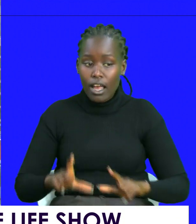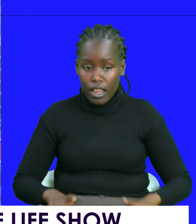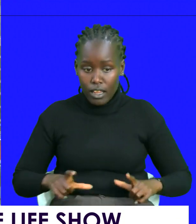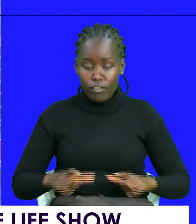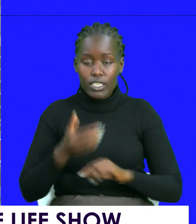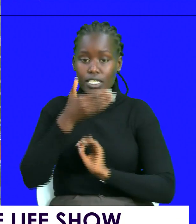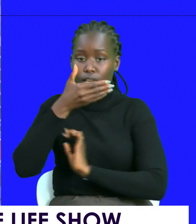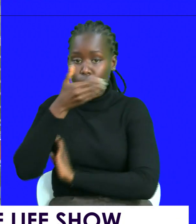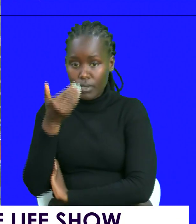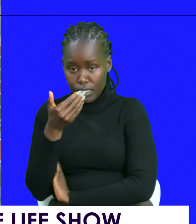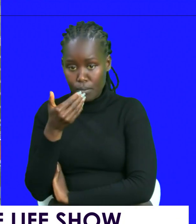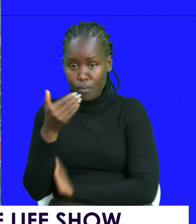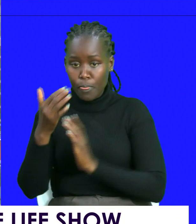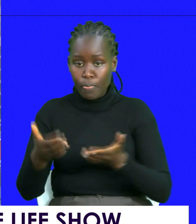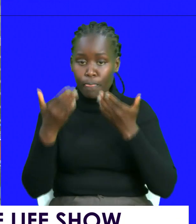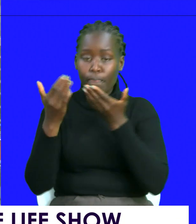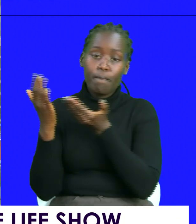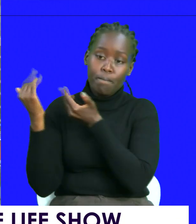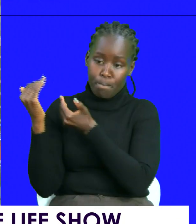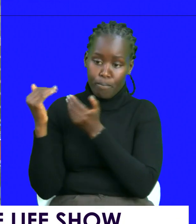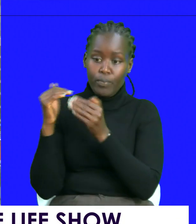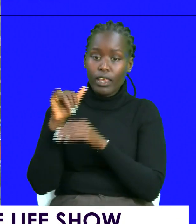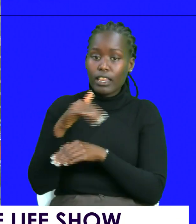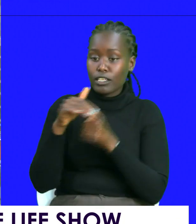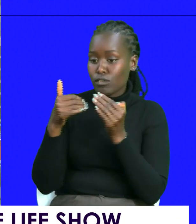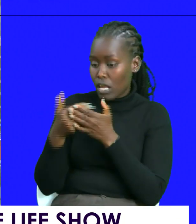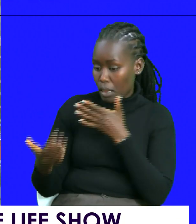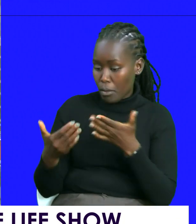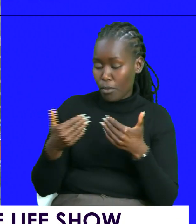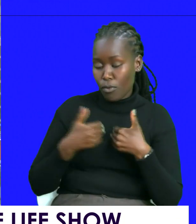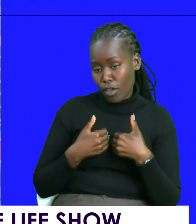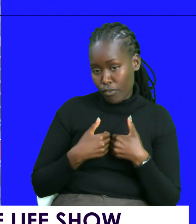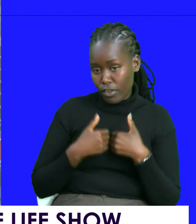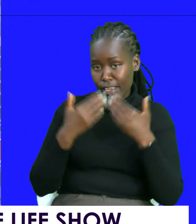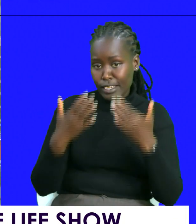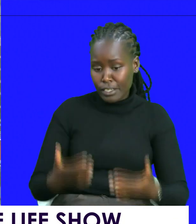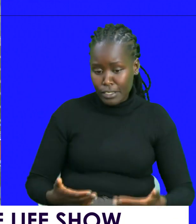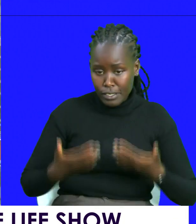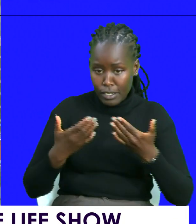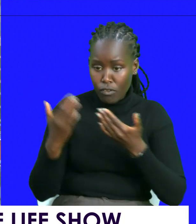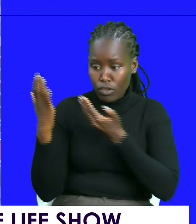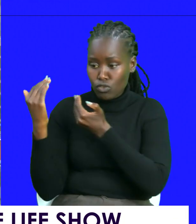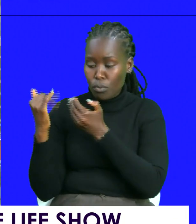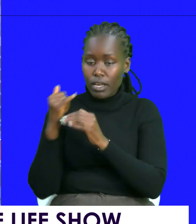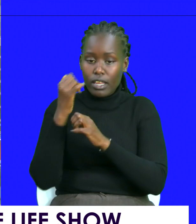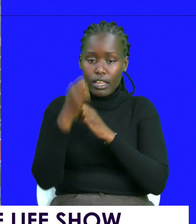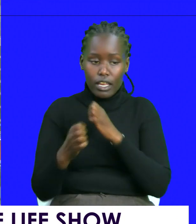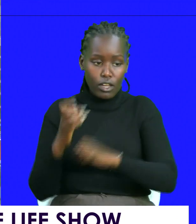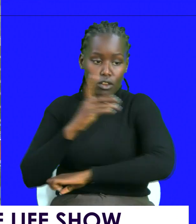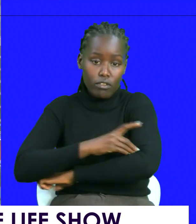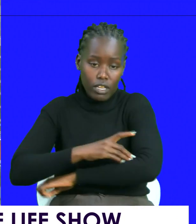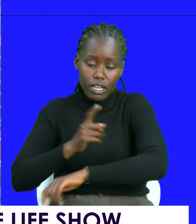it. Give it hope. That is all that they may have. Give it hope. And at the end of the day, as